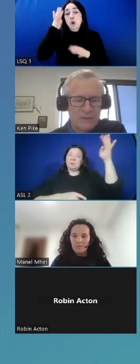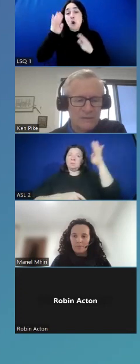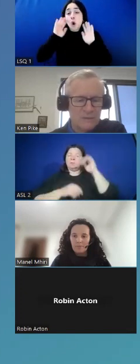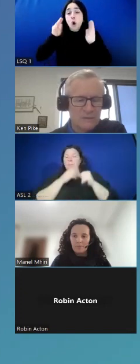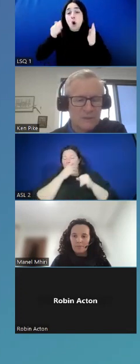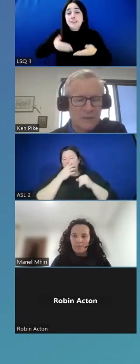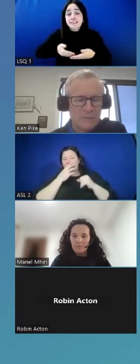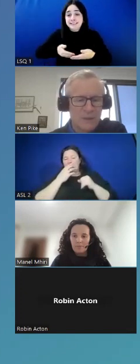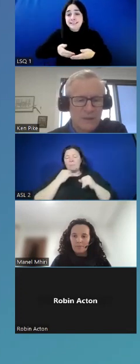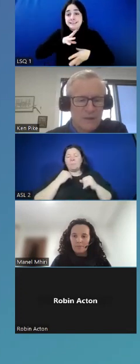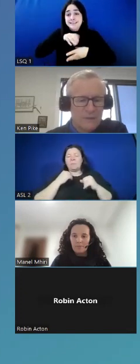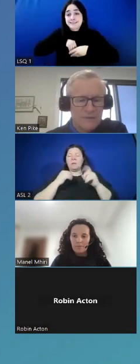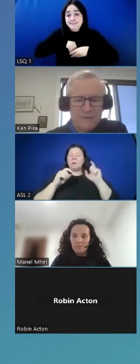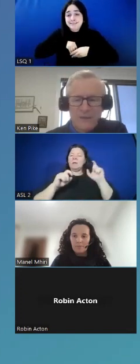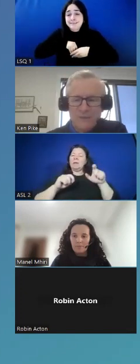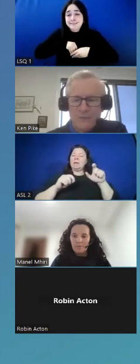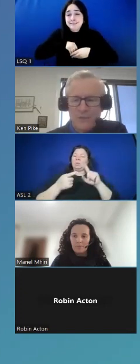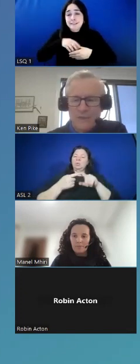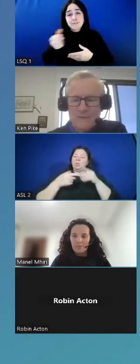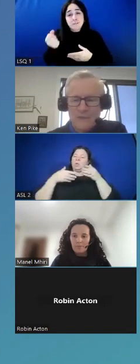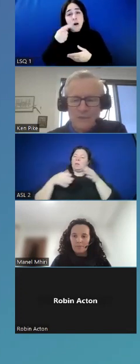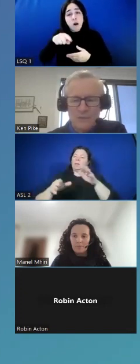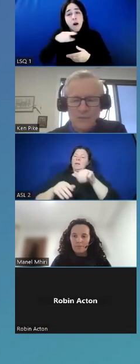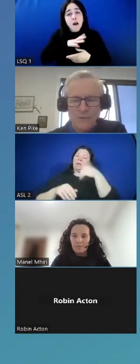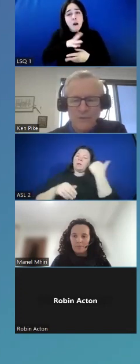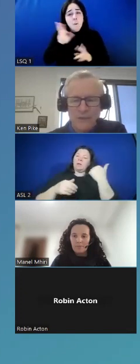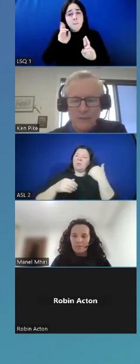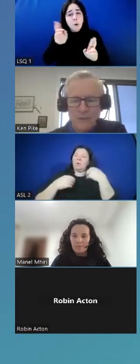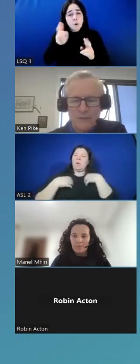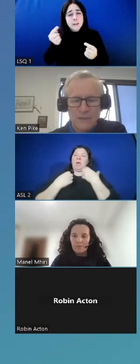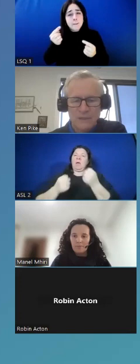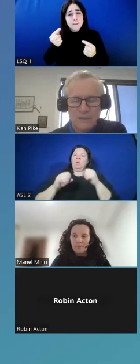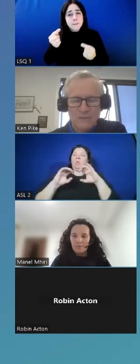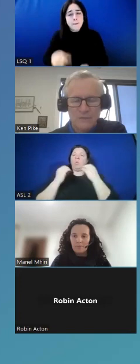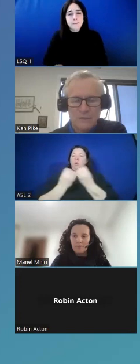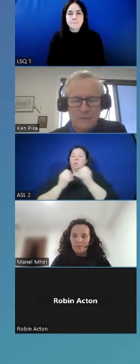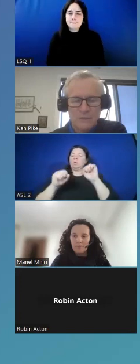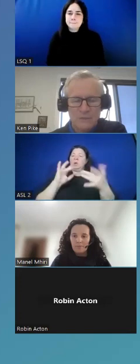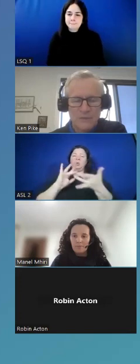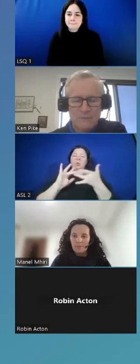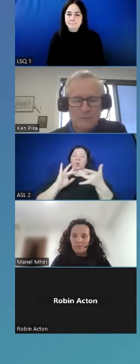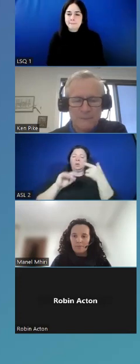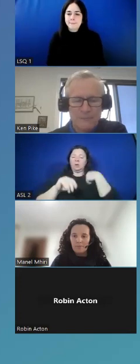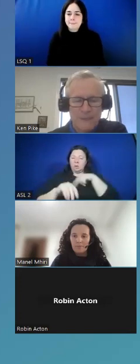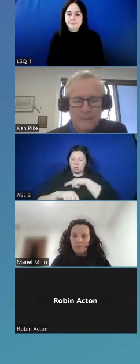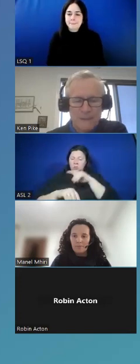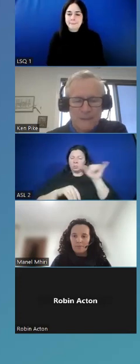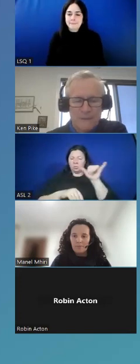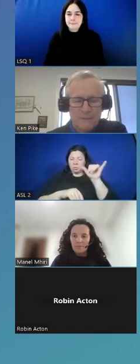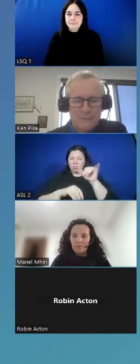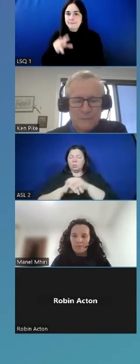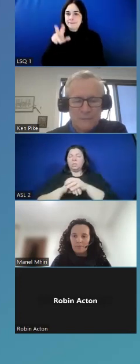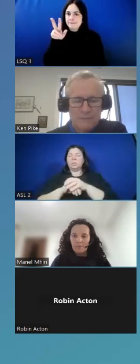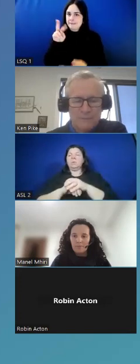to let different health organizations know that they can contact us to